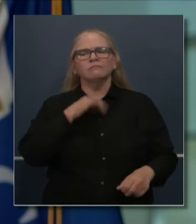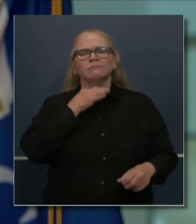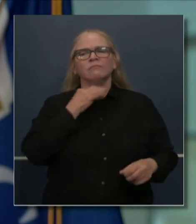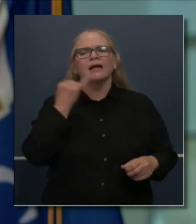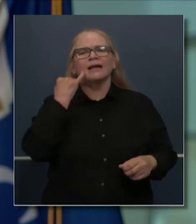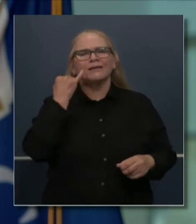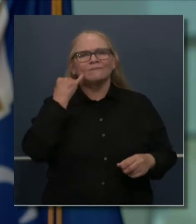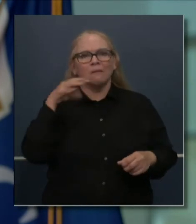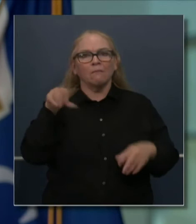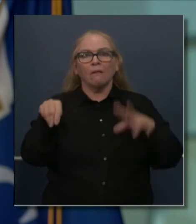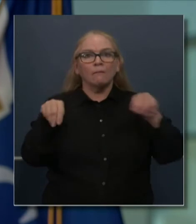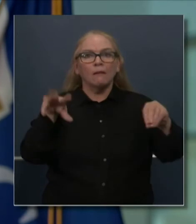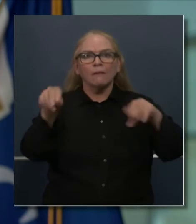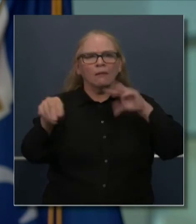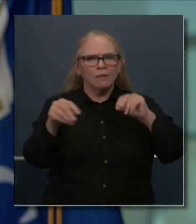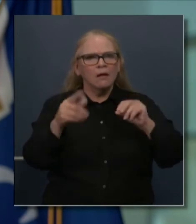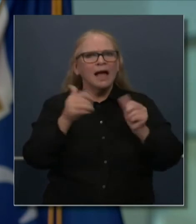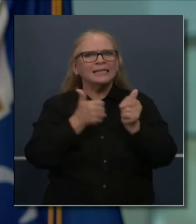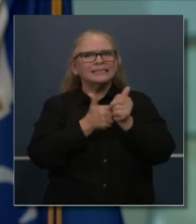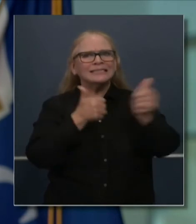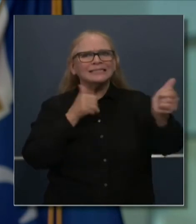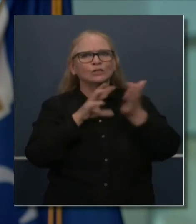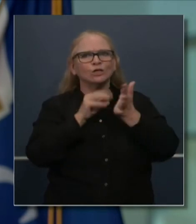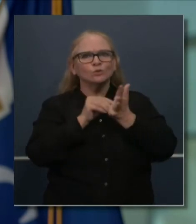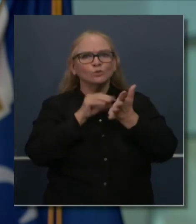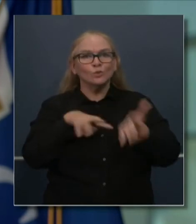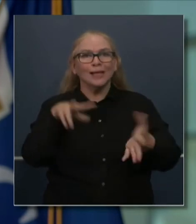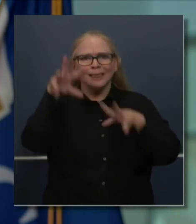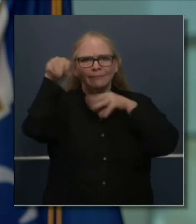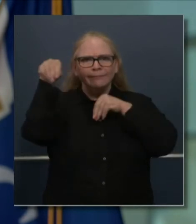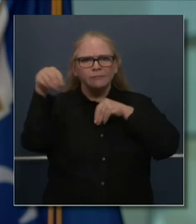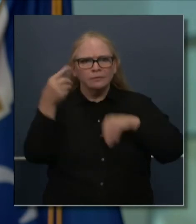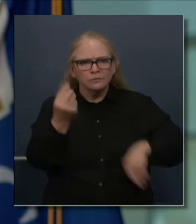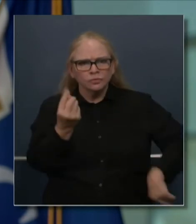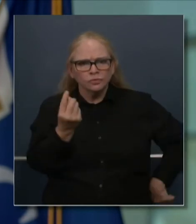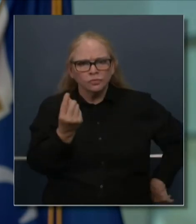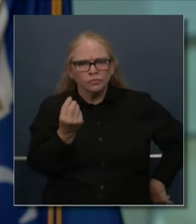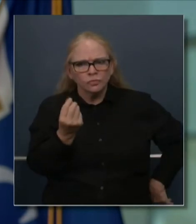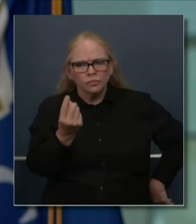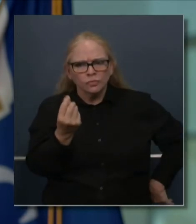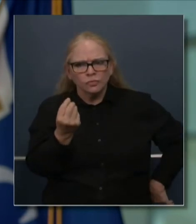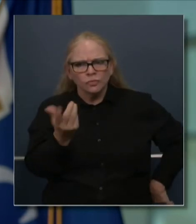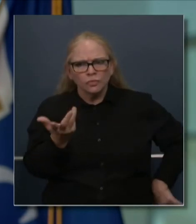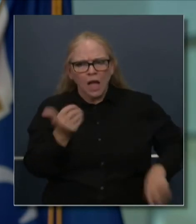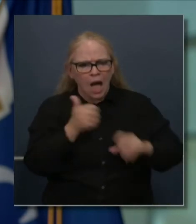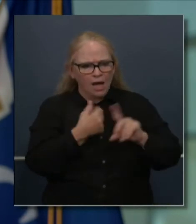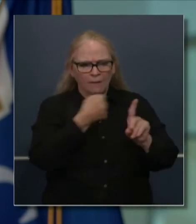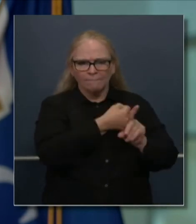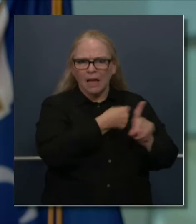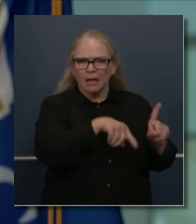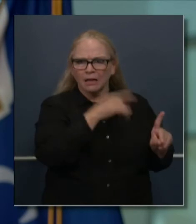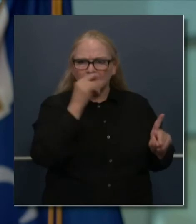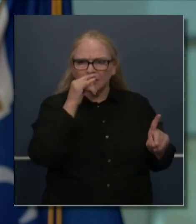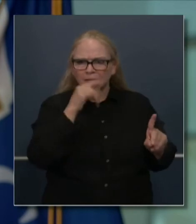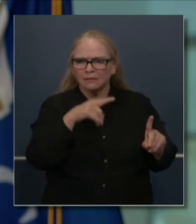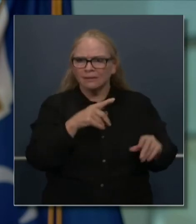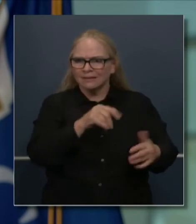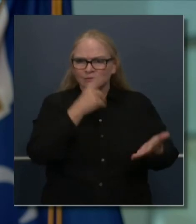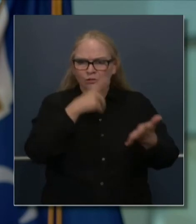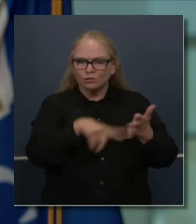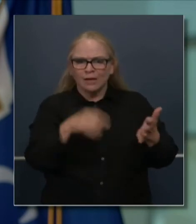being taken. Would the instructional minutes be given a waiver if there's a power outage, and would students be given excused